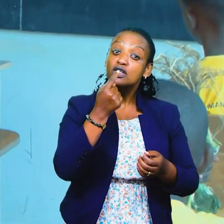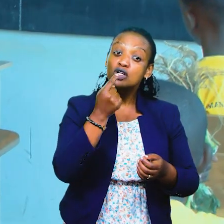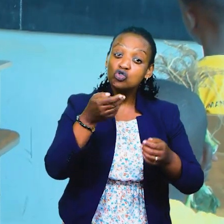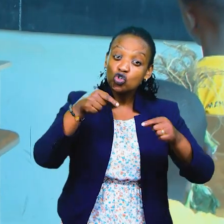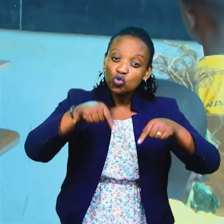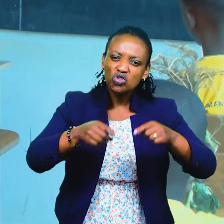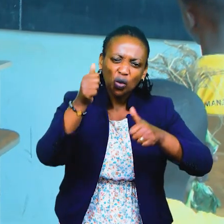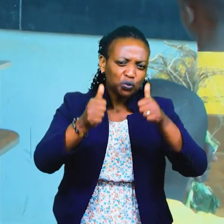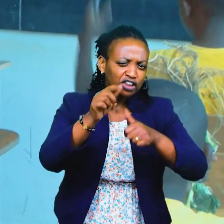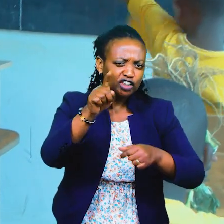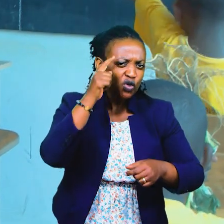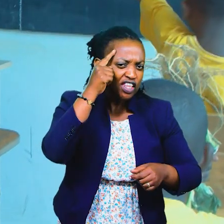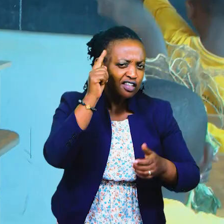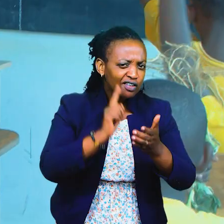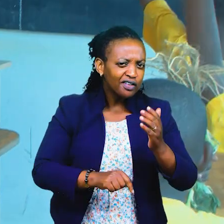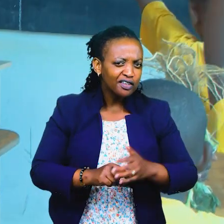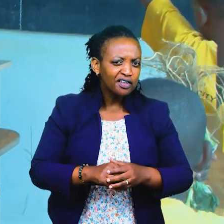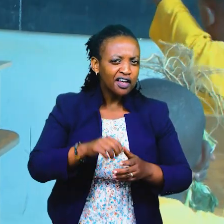the lesson of today.